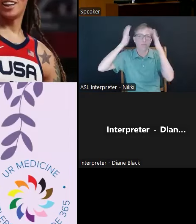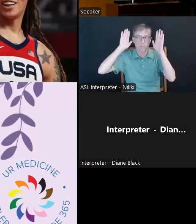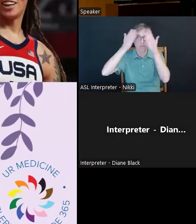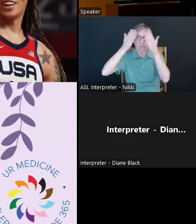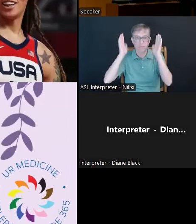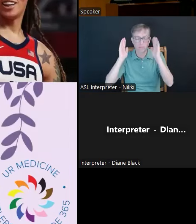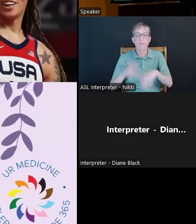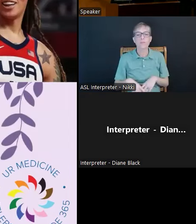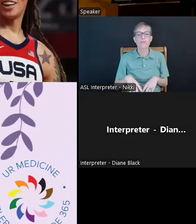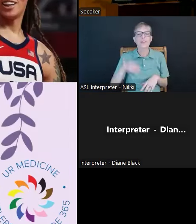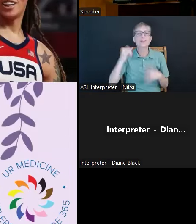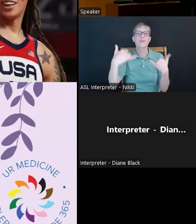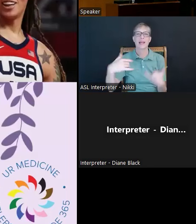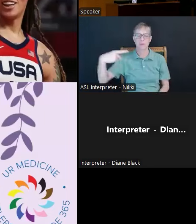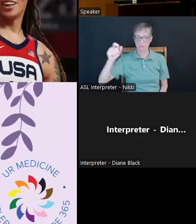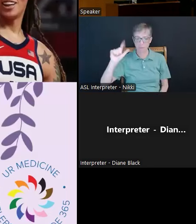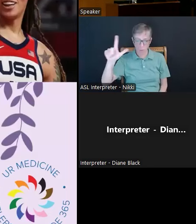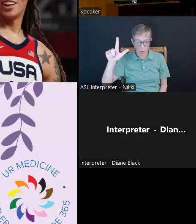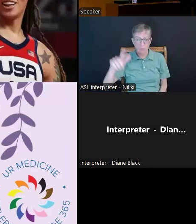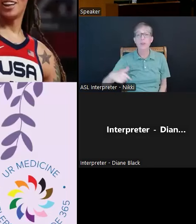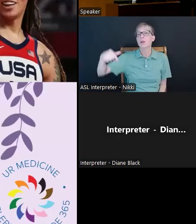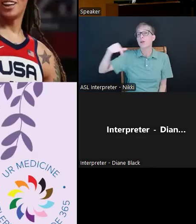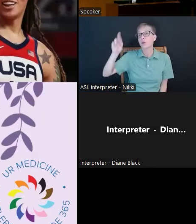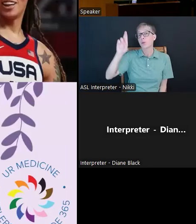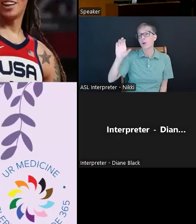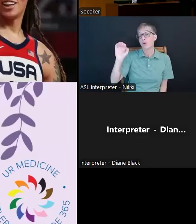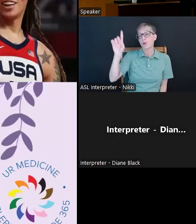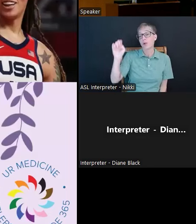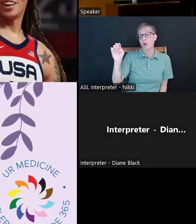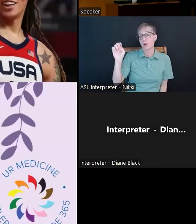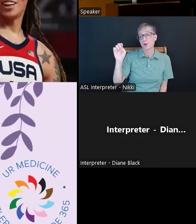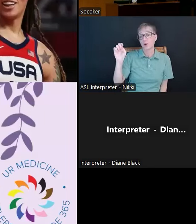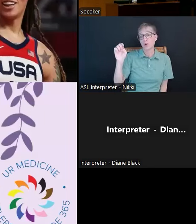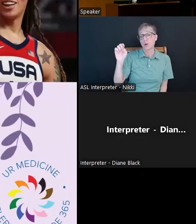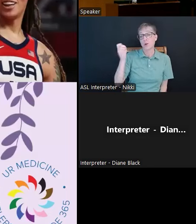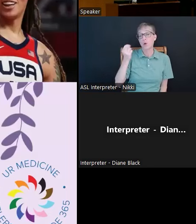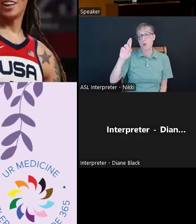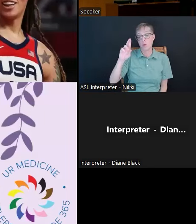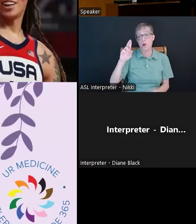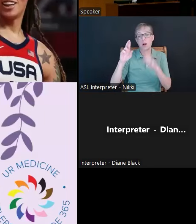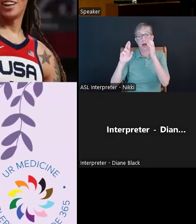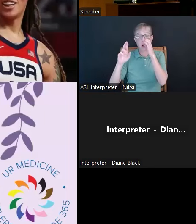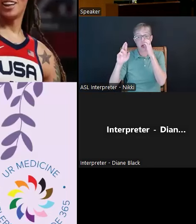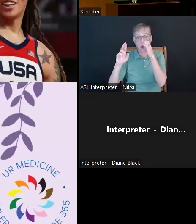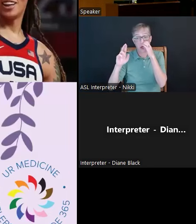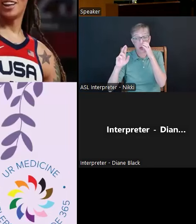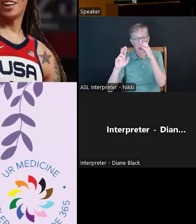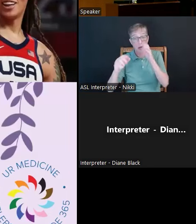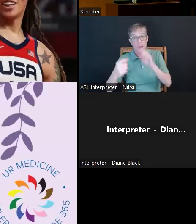whole thing of either doing the QR code. When I was playing with this, you have to send a message